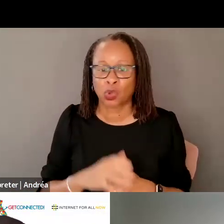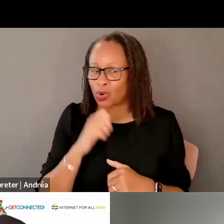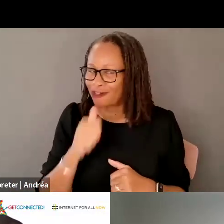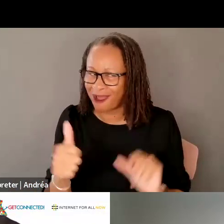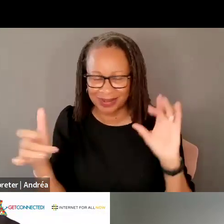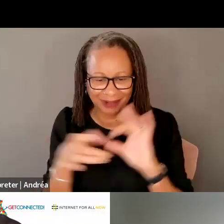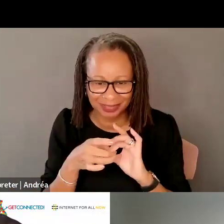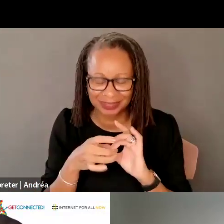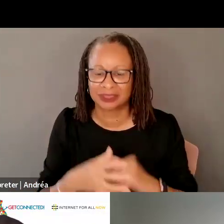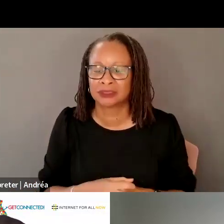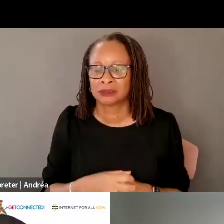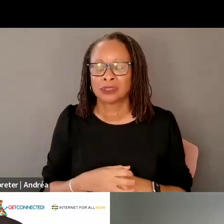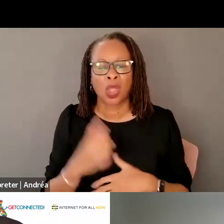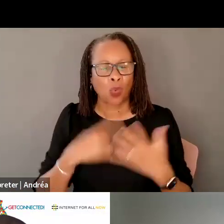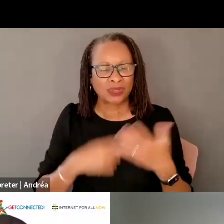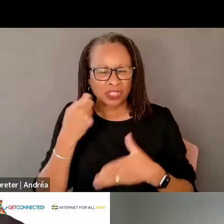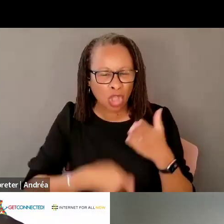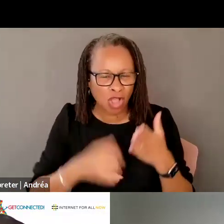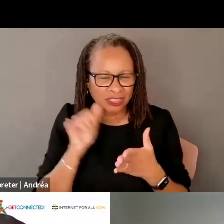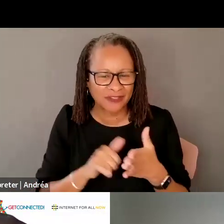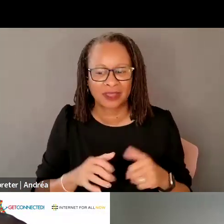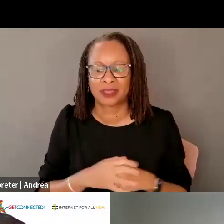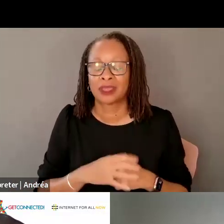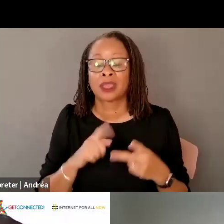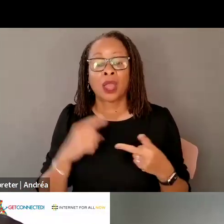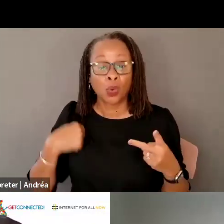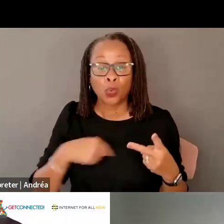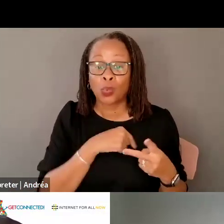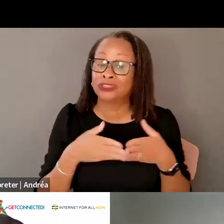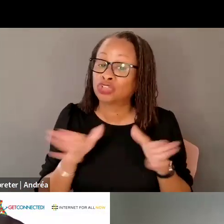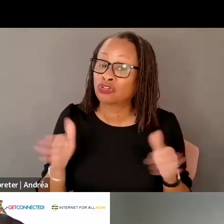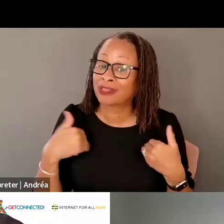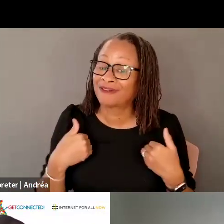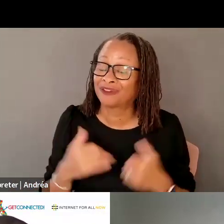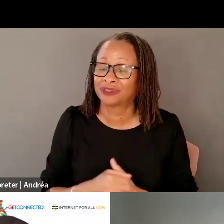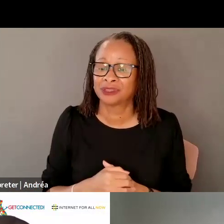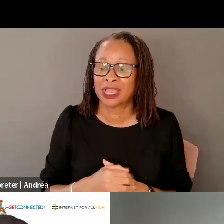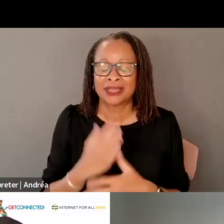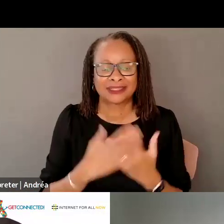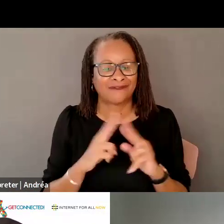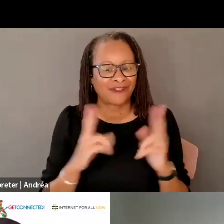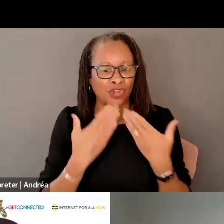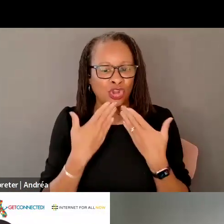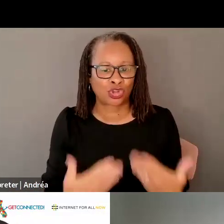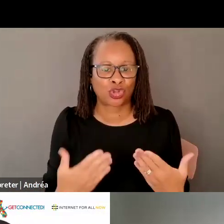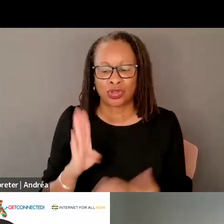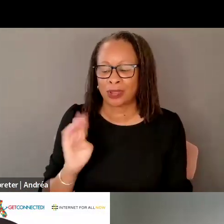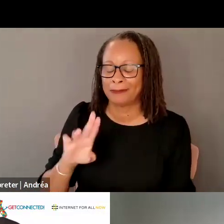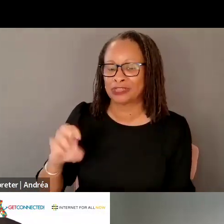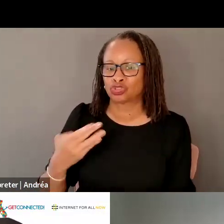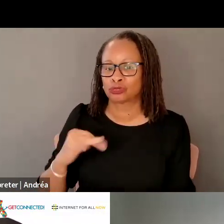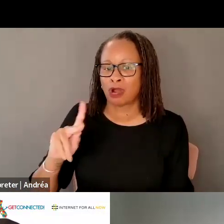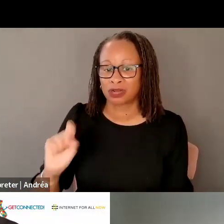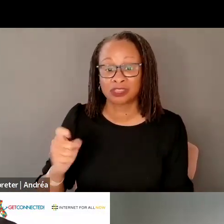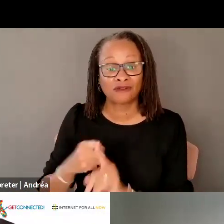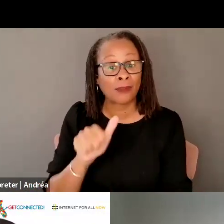unconnected? What is that cost? We generally have some very good benchmarks by other